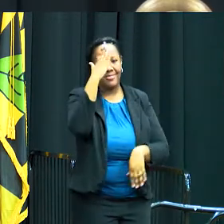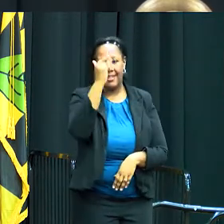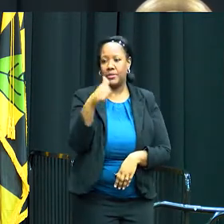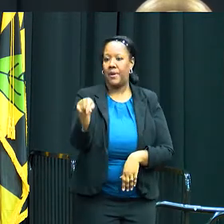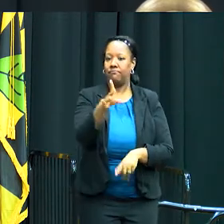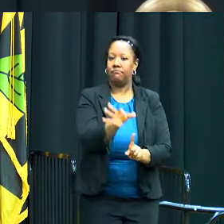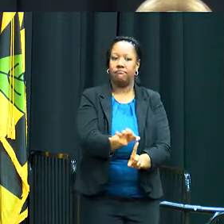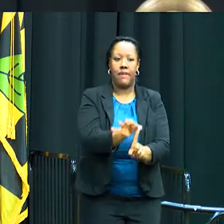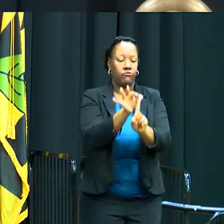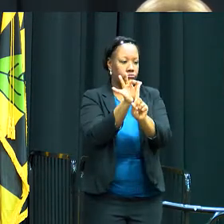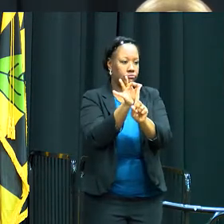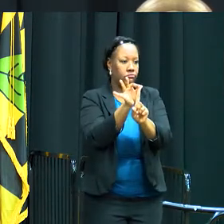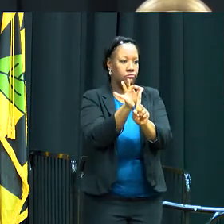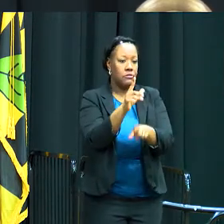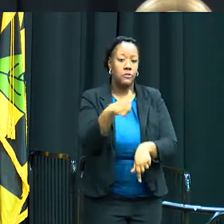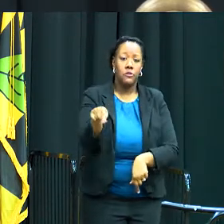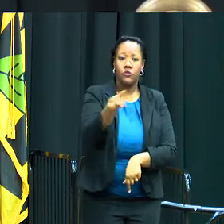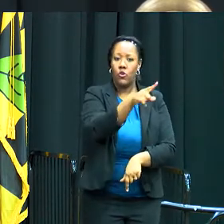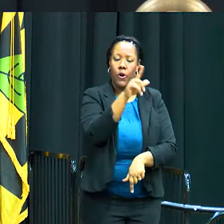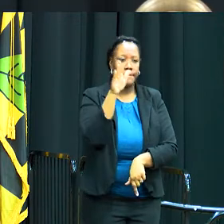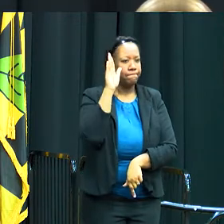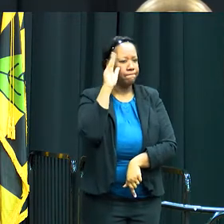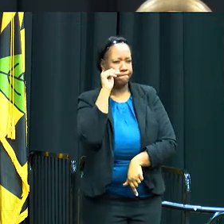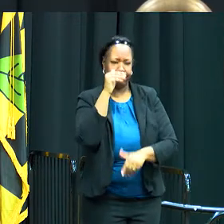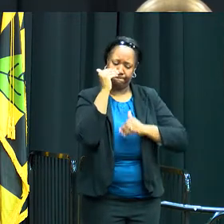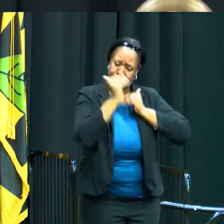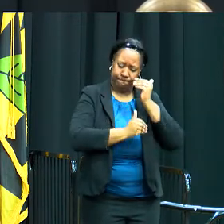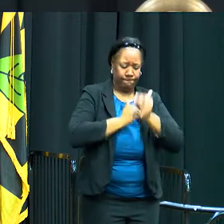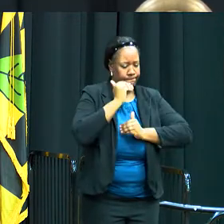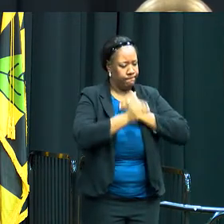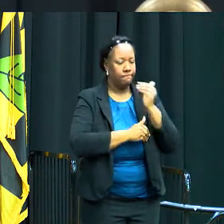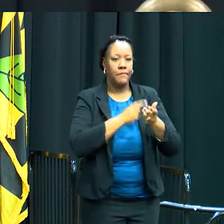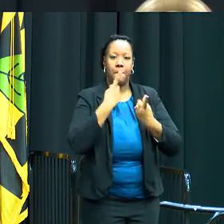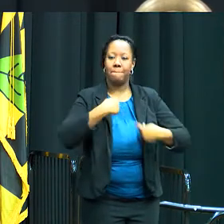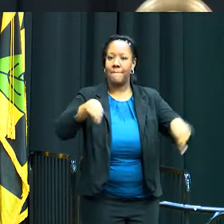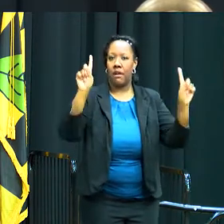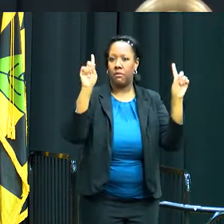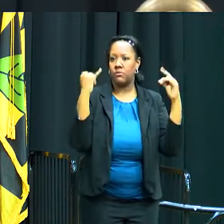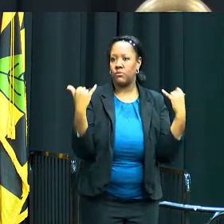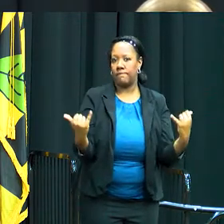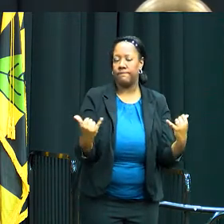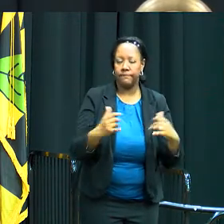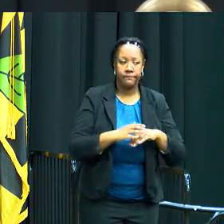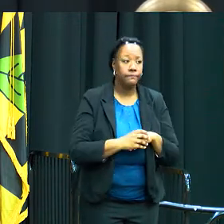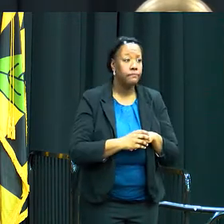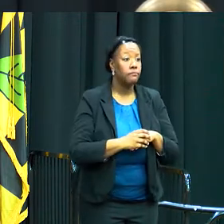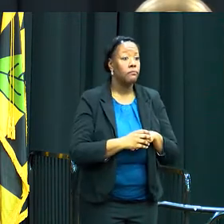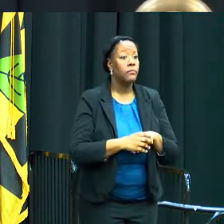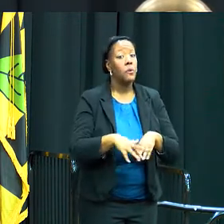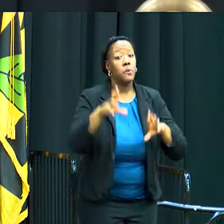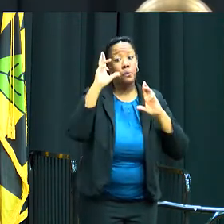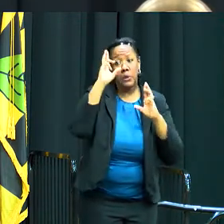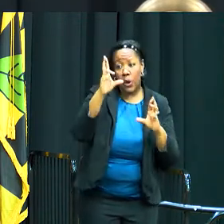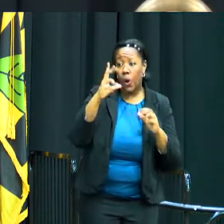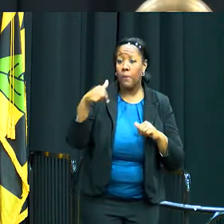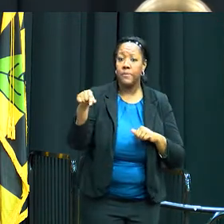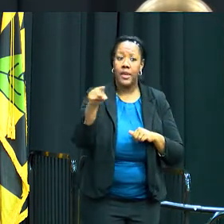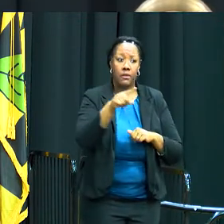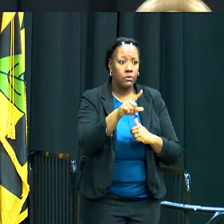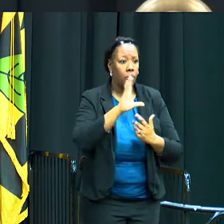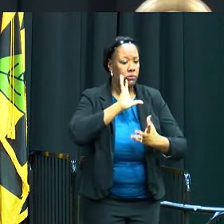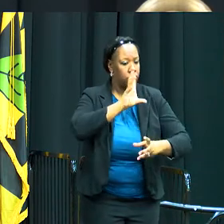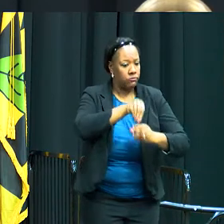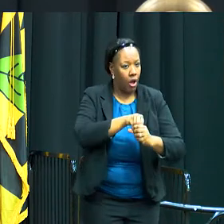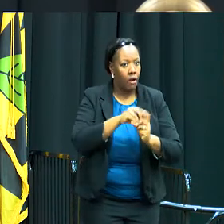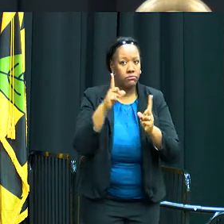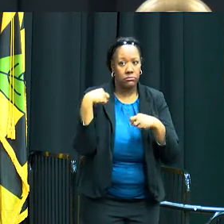special. Your determination and your persistence has paid off. We hope that the learning that you are part of here at